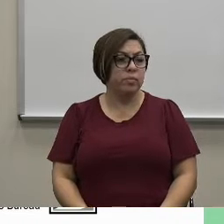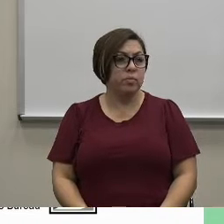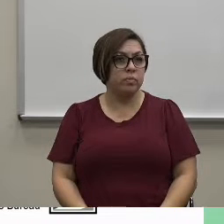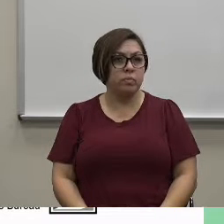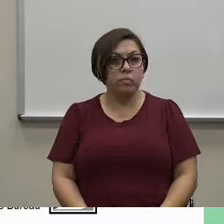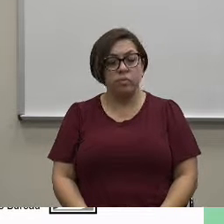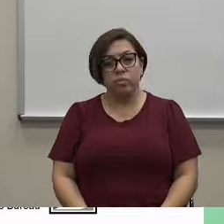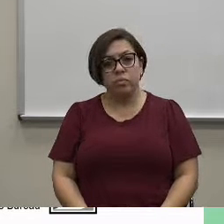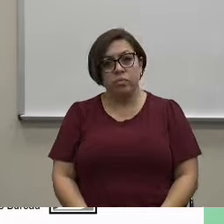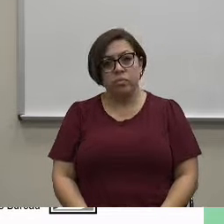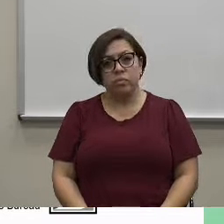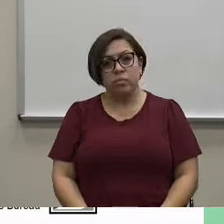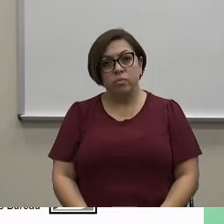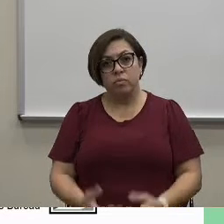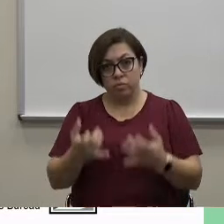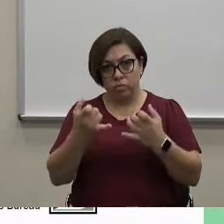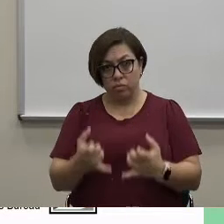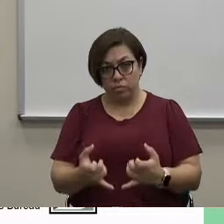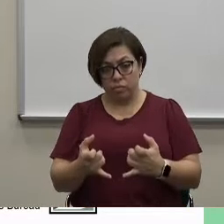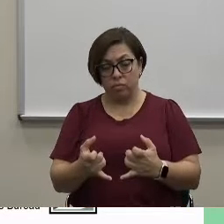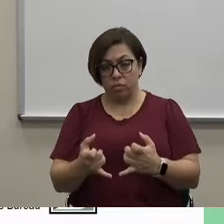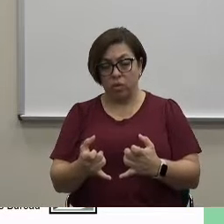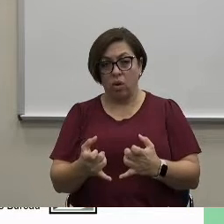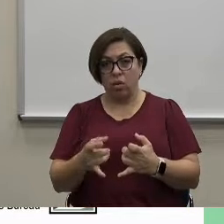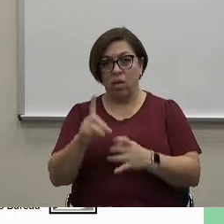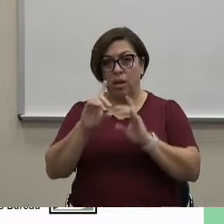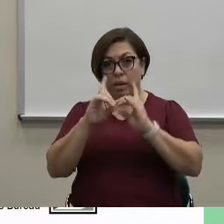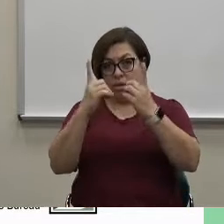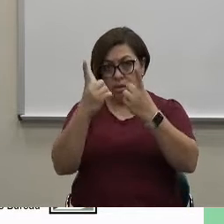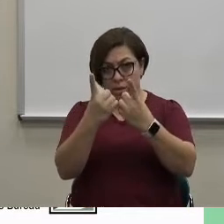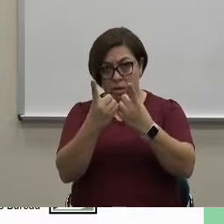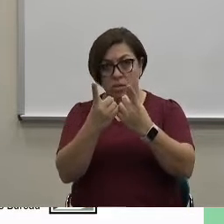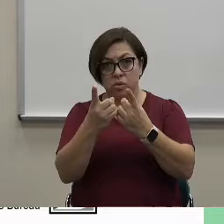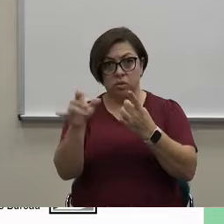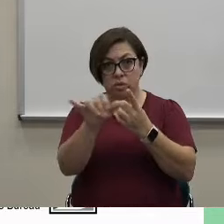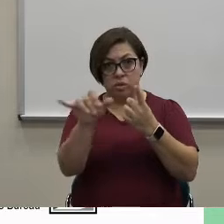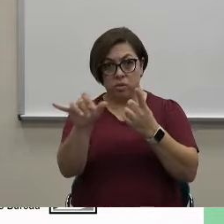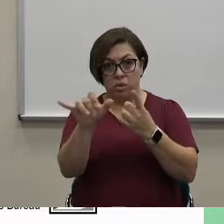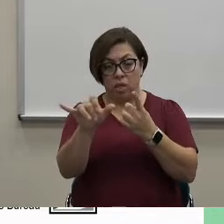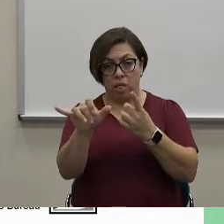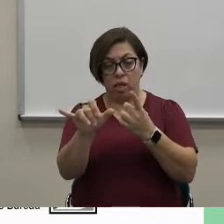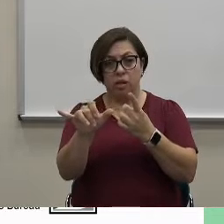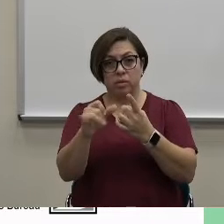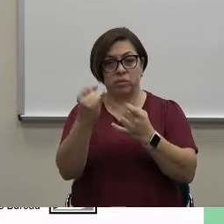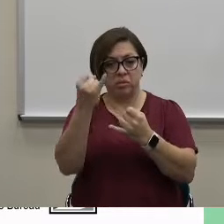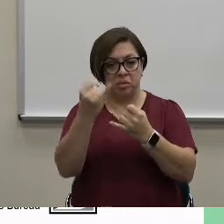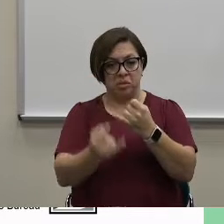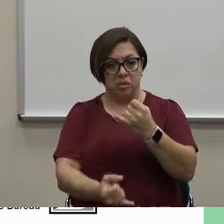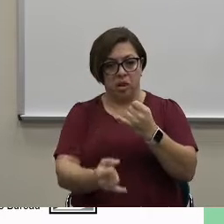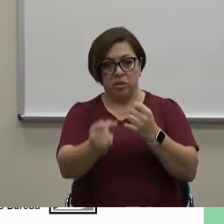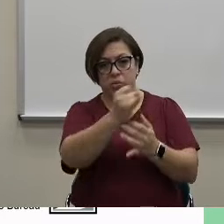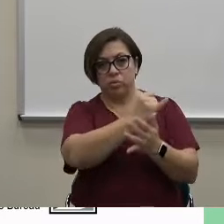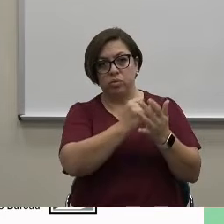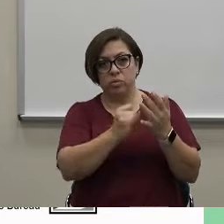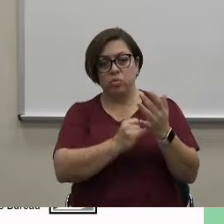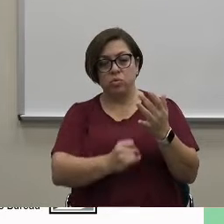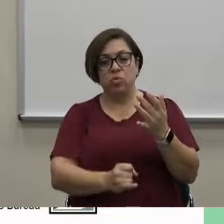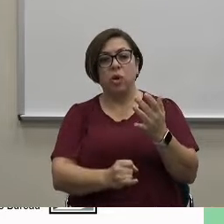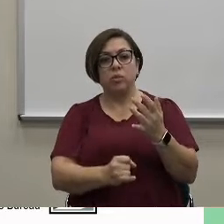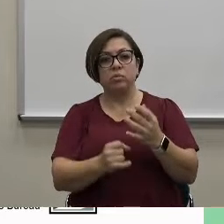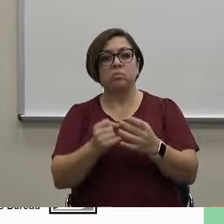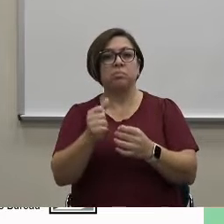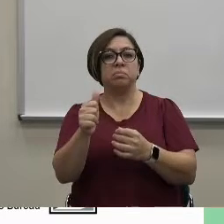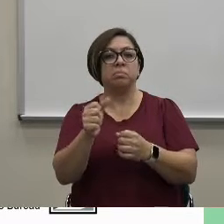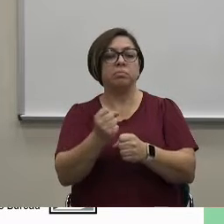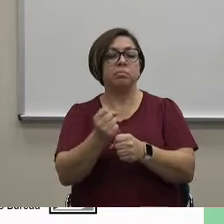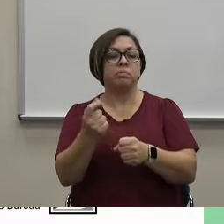And these are the current districts. So these are the districts as they have existed since they were last redrawn at the last decennial census.